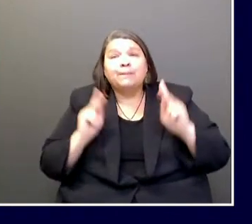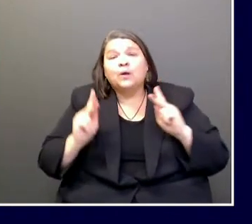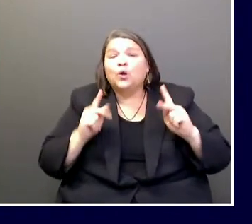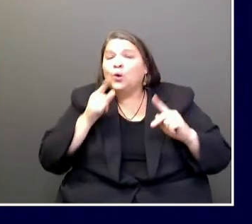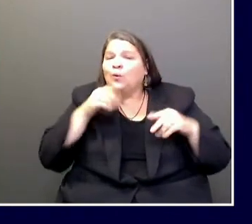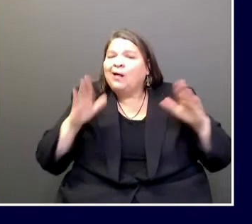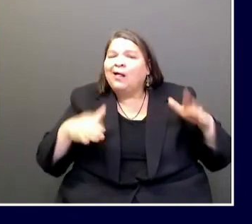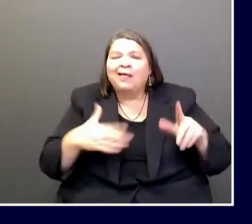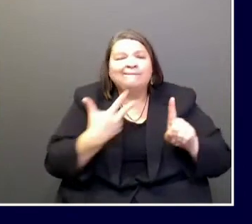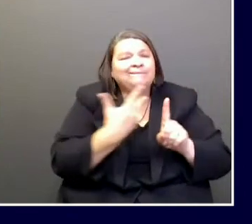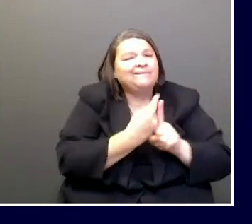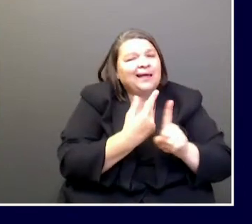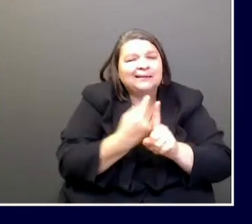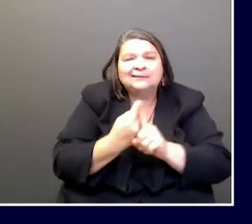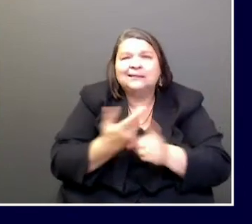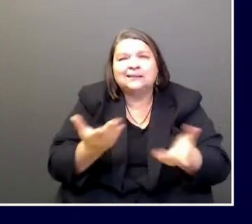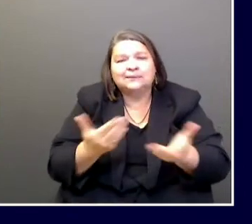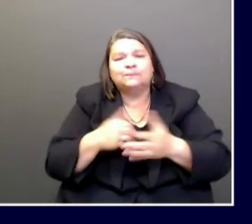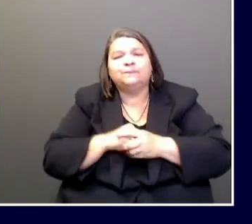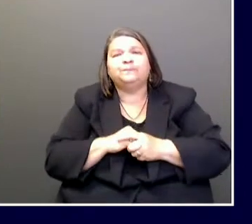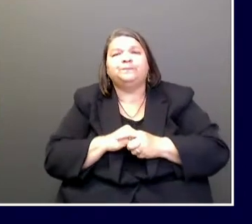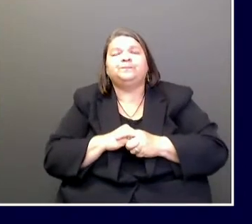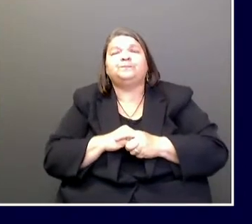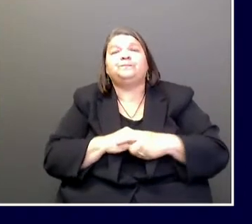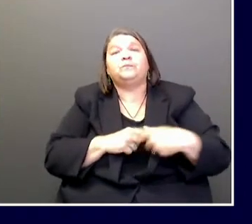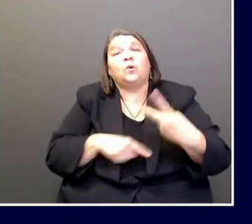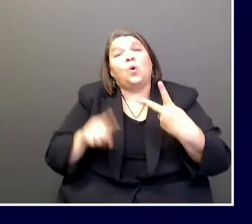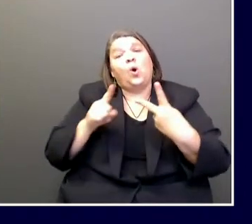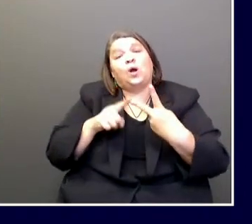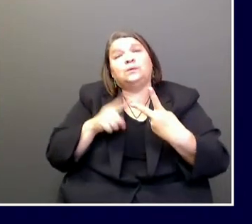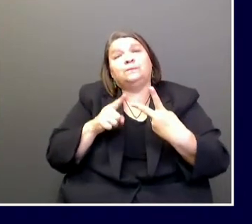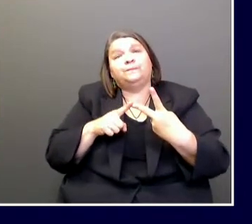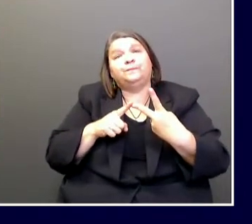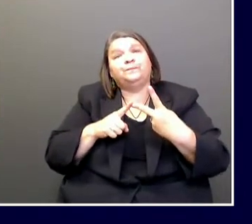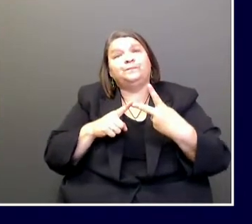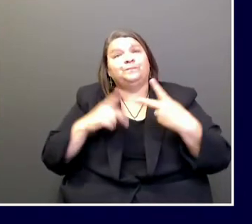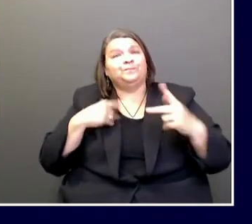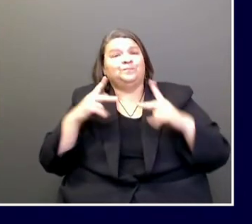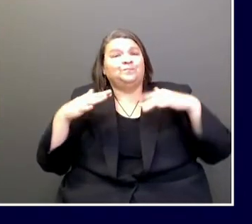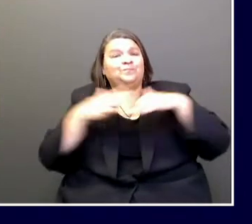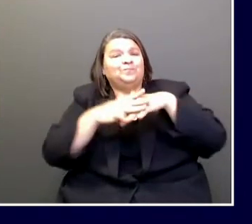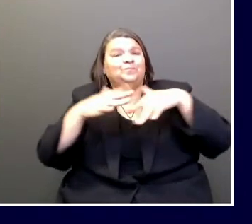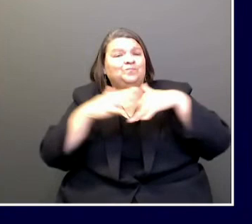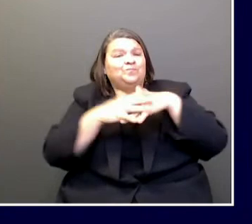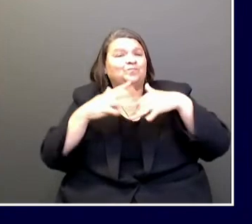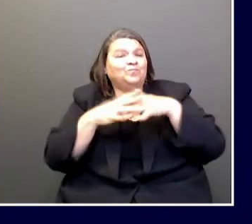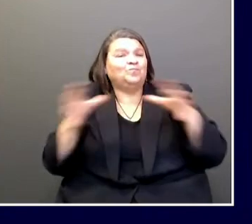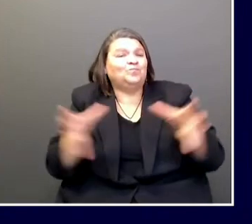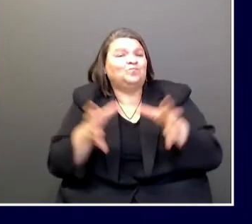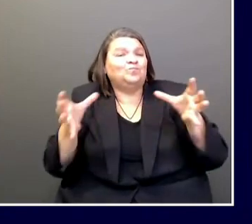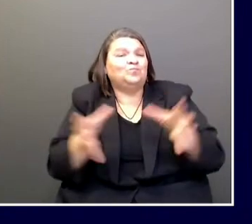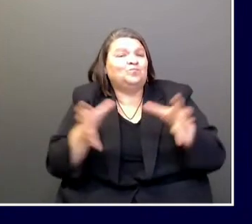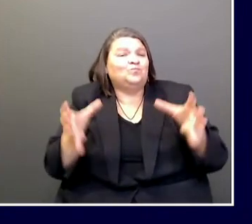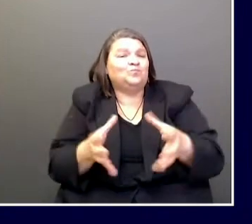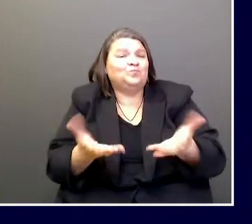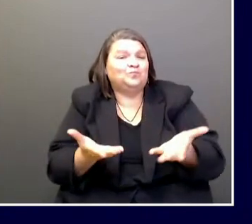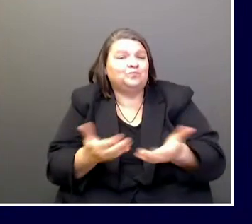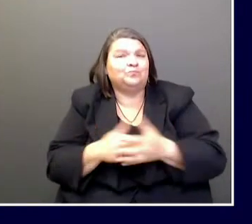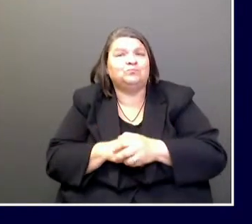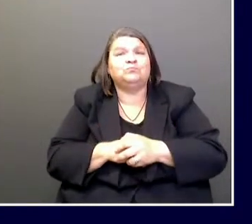for long duration or in high density areas. That is to say, folks who aren't vaccinated getting together. It